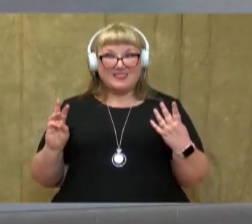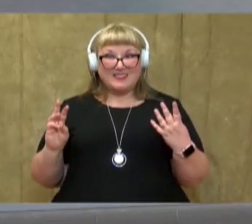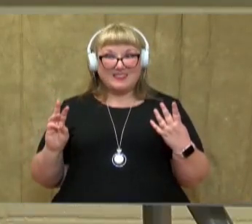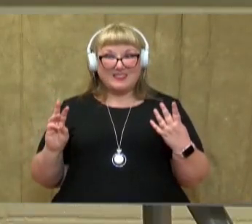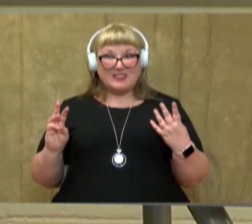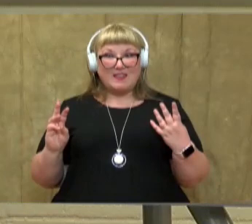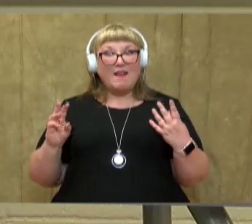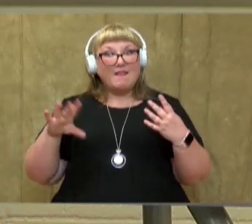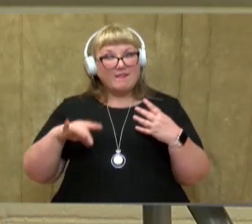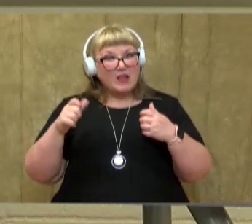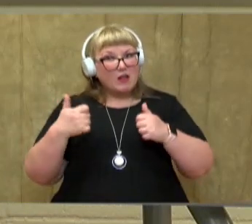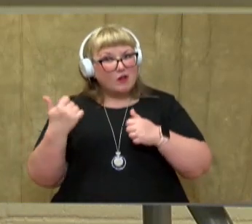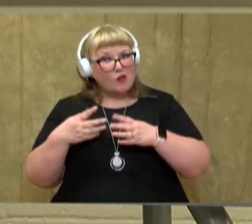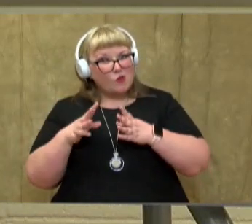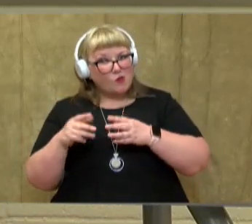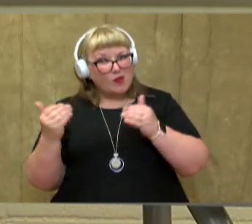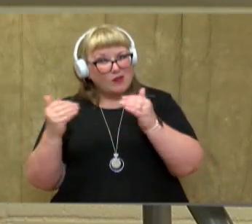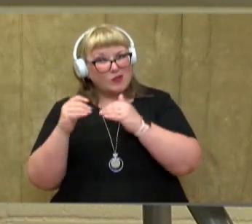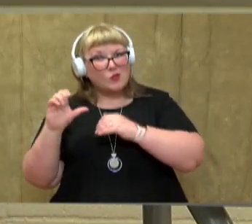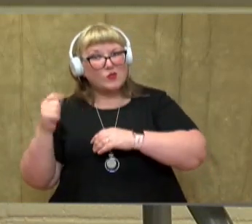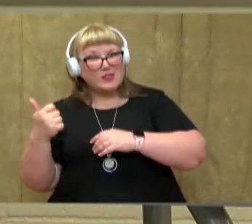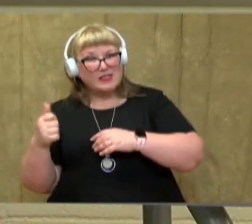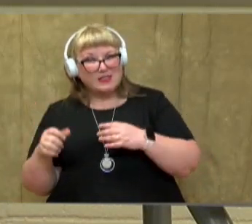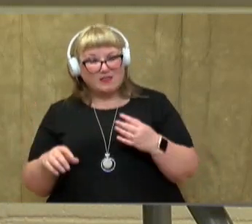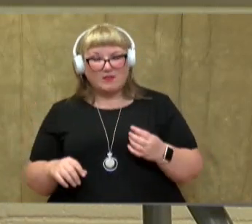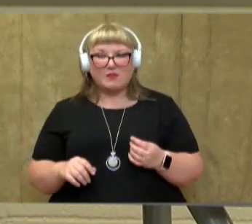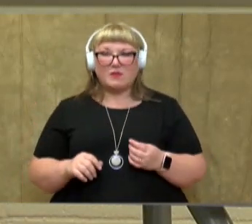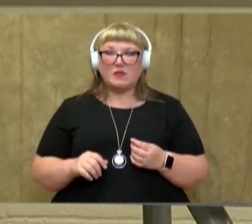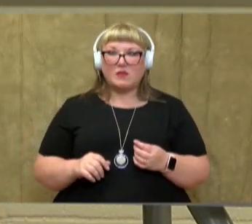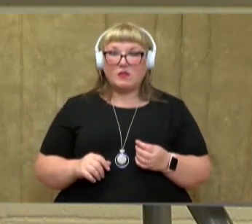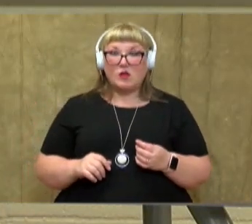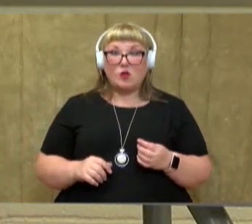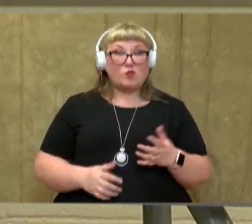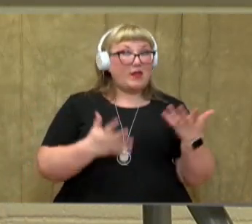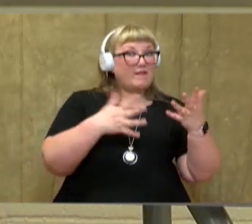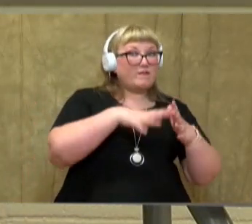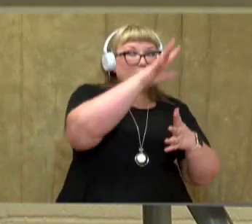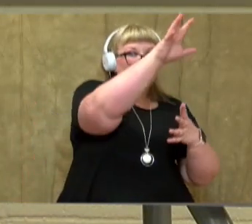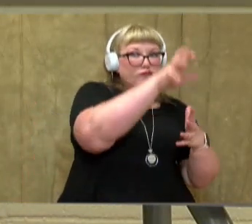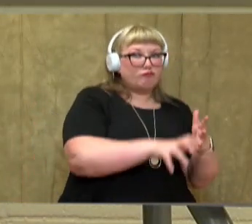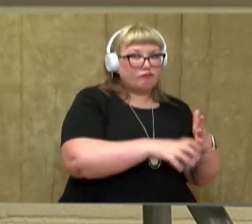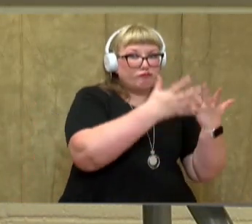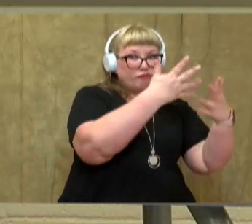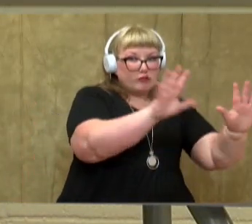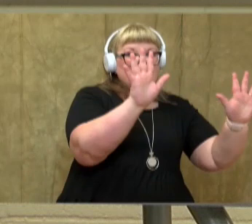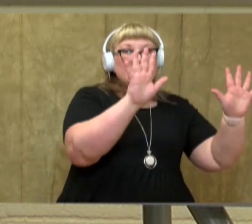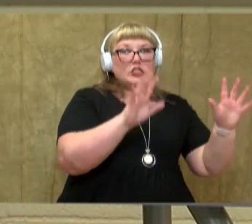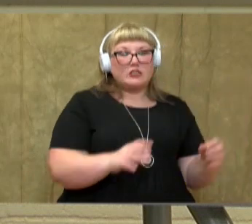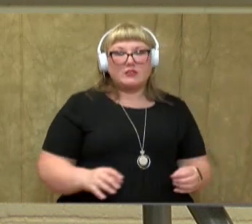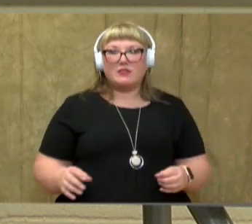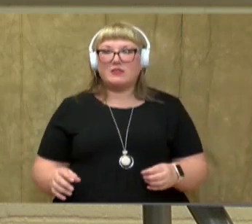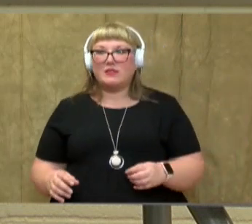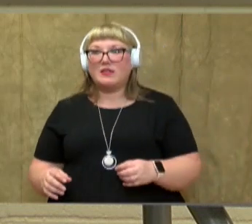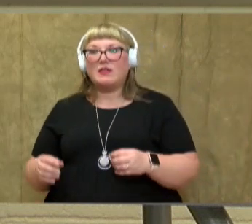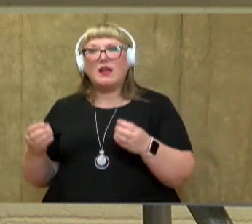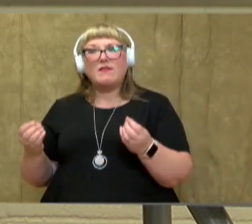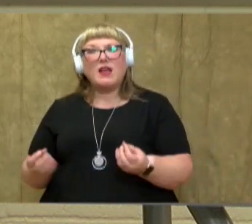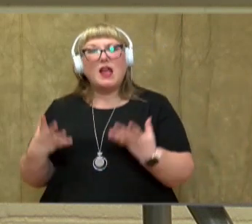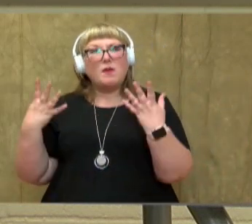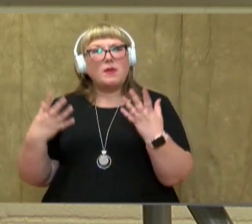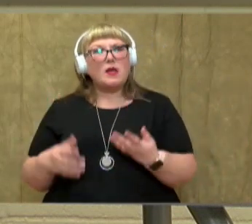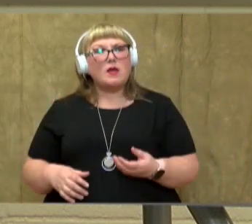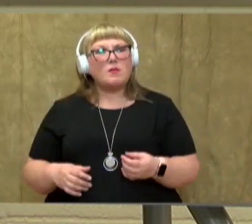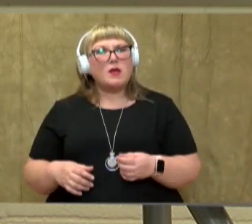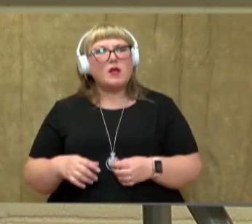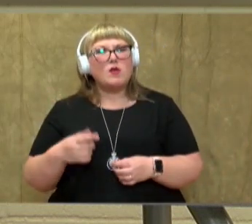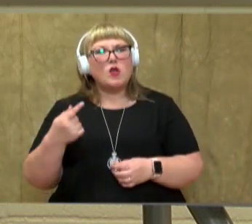found another way to make 10. Let's write our number sentence, and we filled up this whole chart. So now let's go over here. How many do we have? How